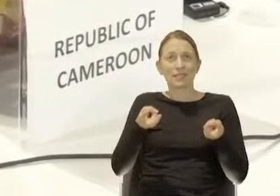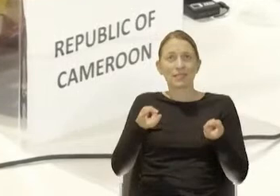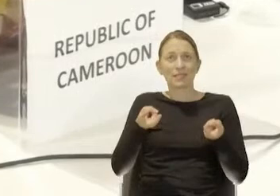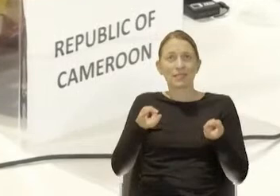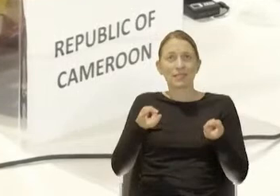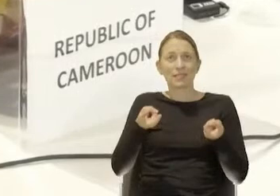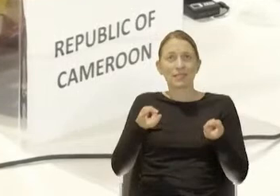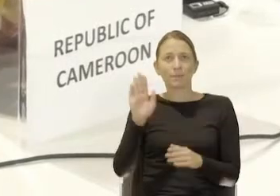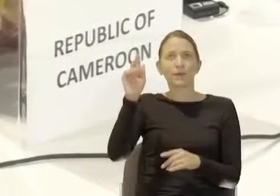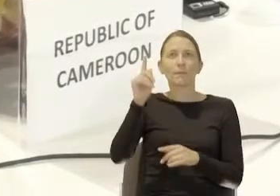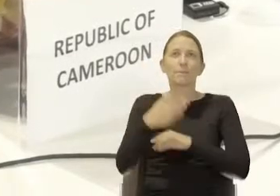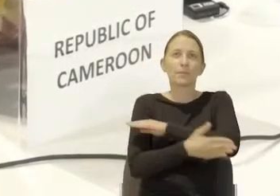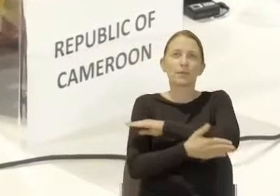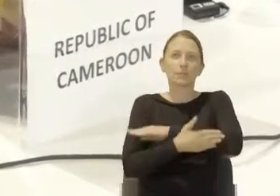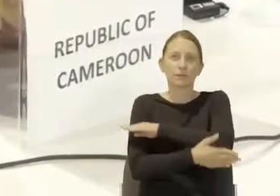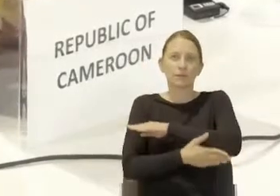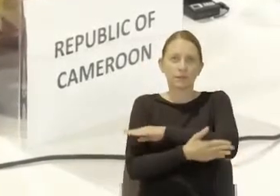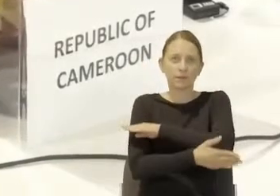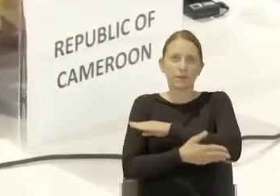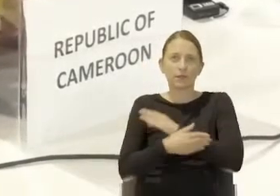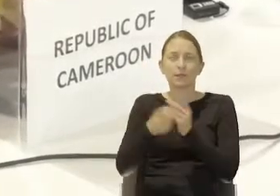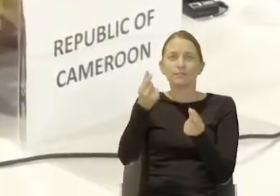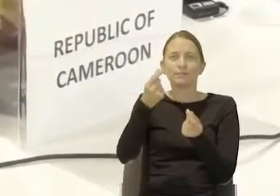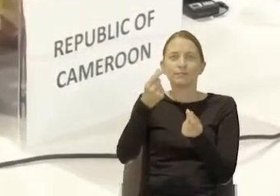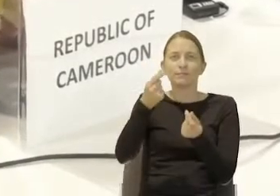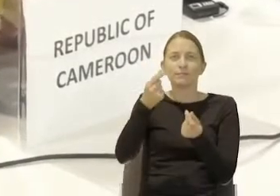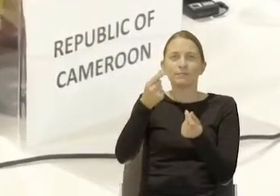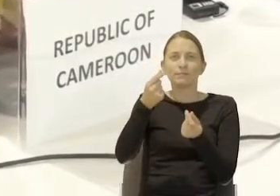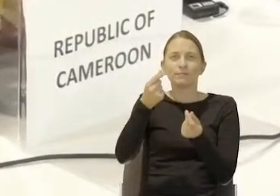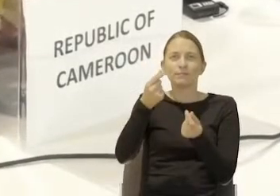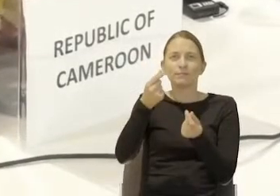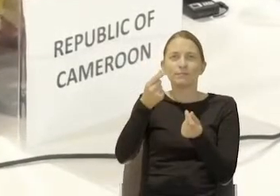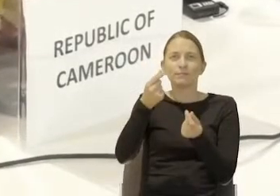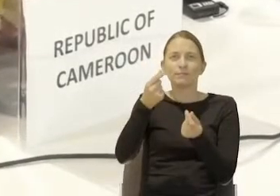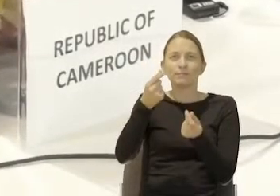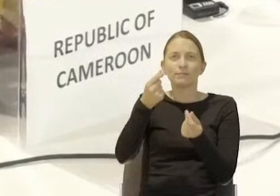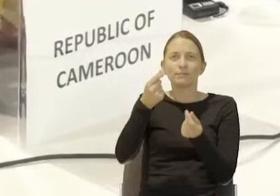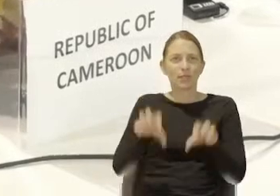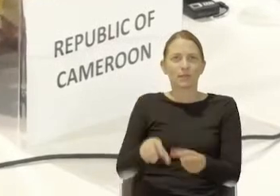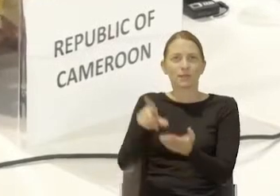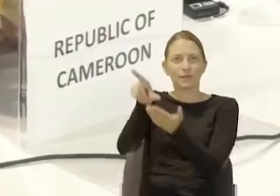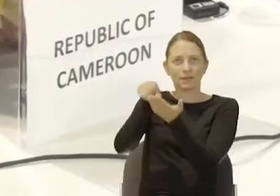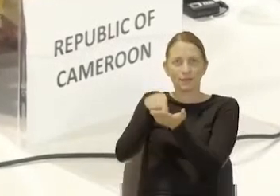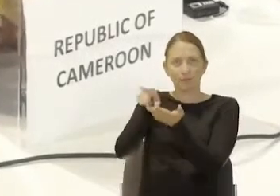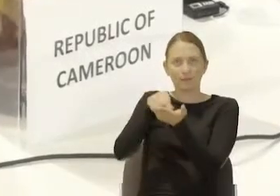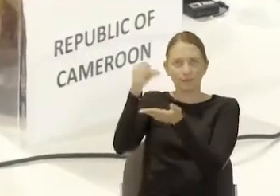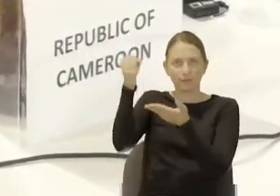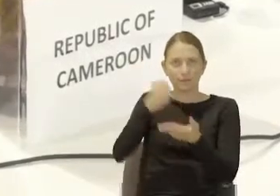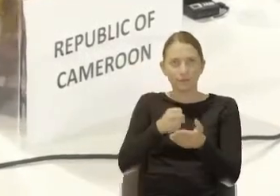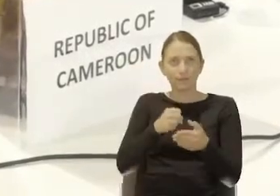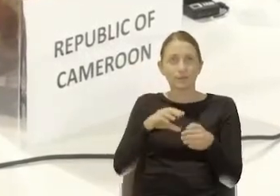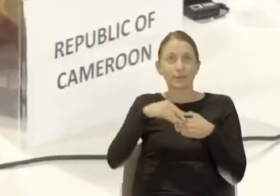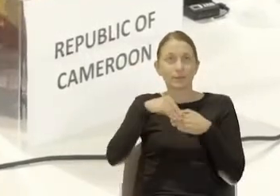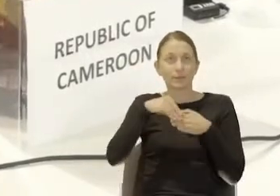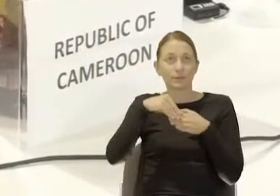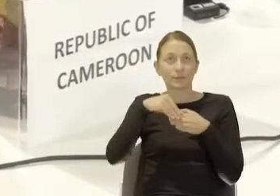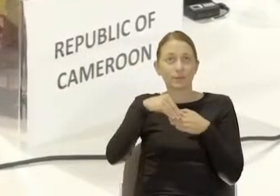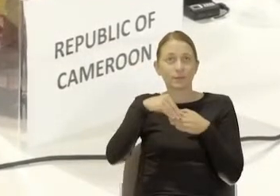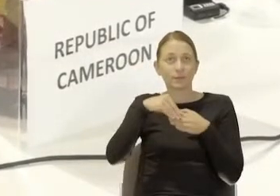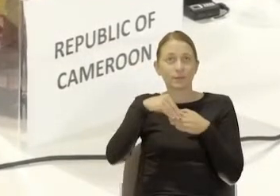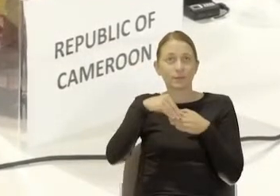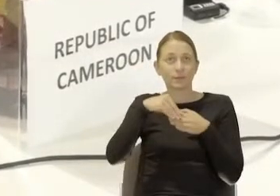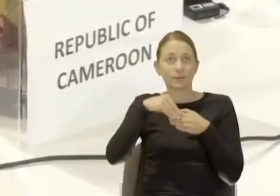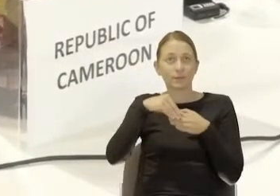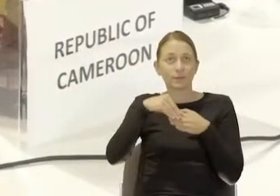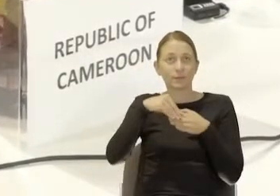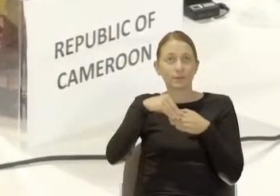set up. Also, loans for purchasing property. And